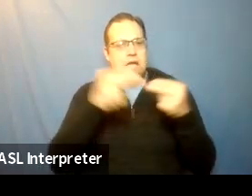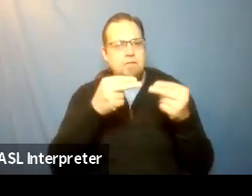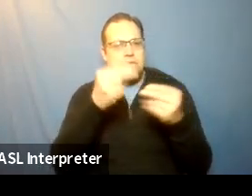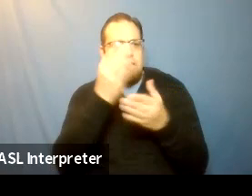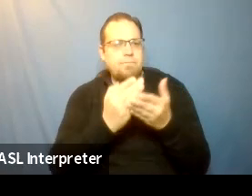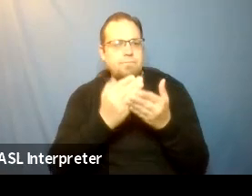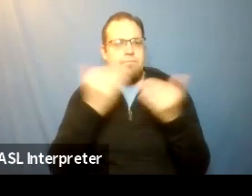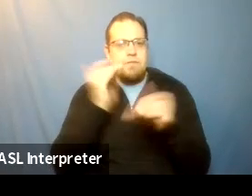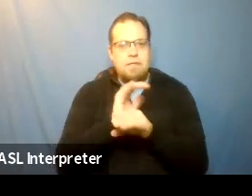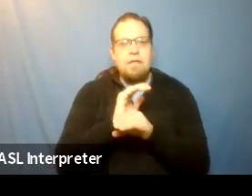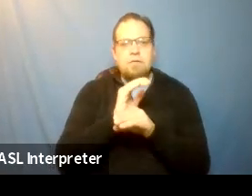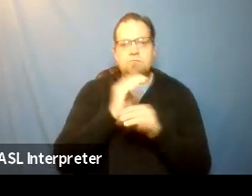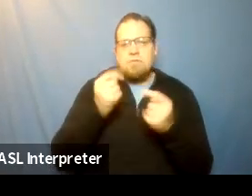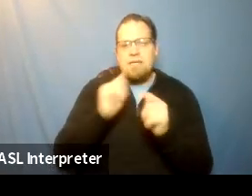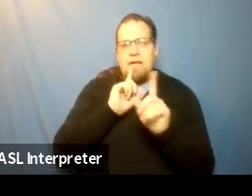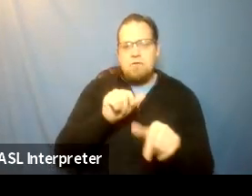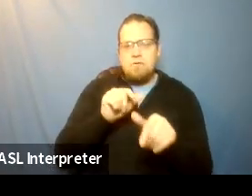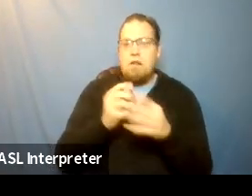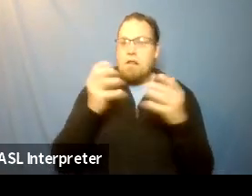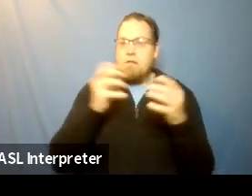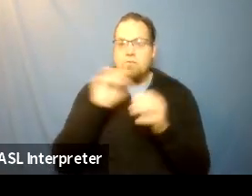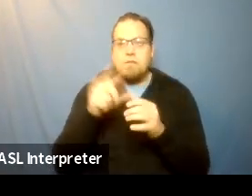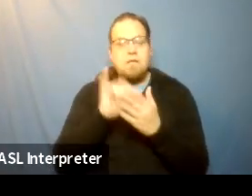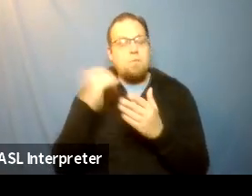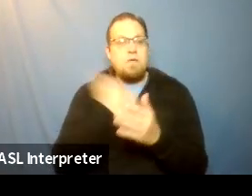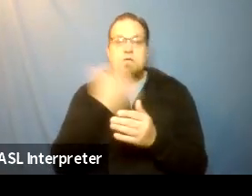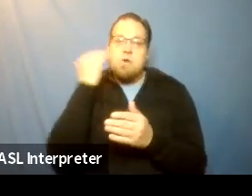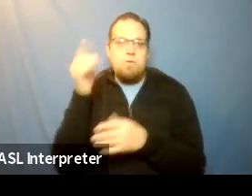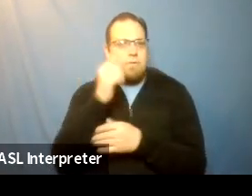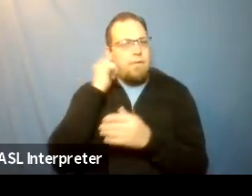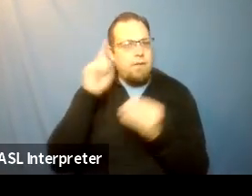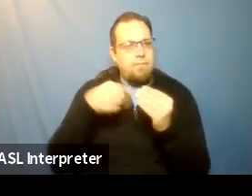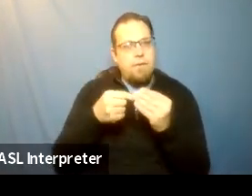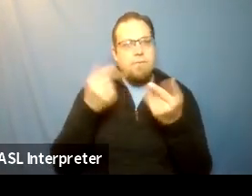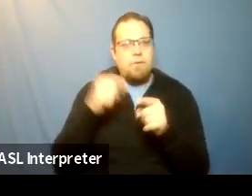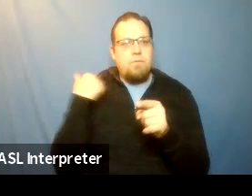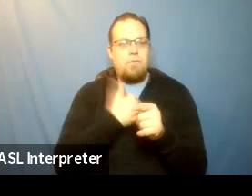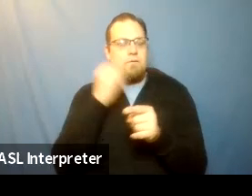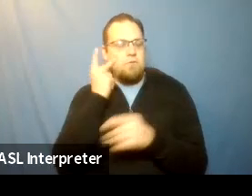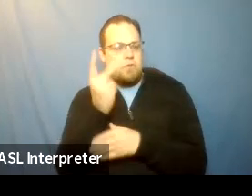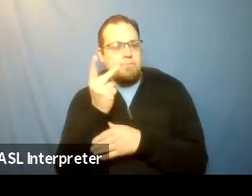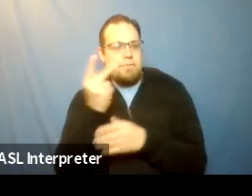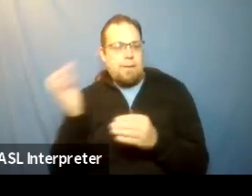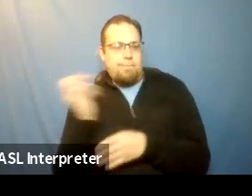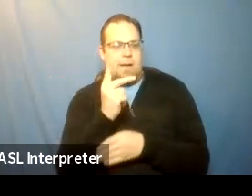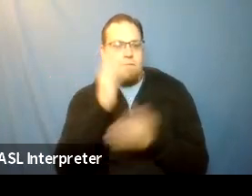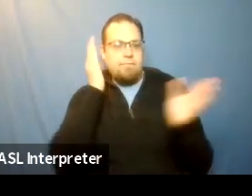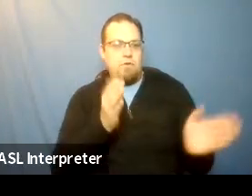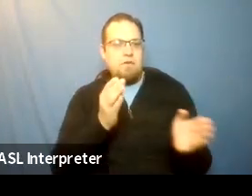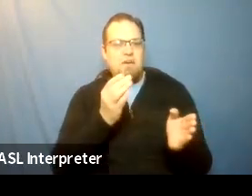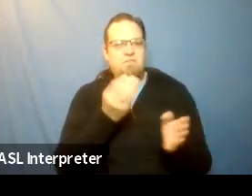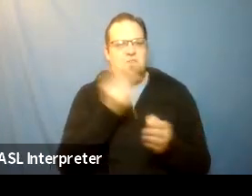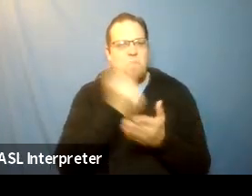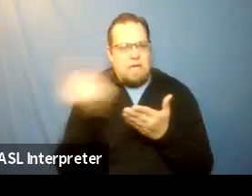to try to answer quite a few questions that we know are on your minds as we look at coming back in person here just in a few